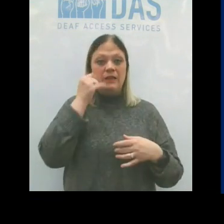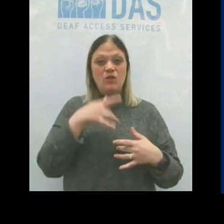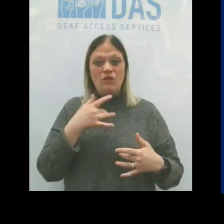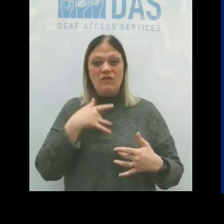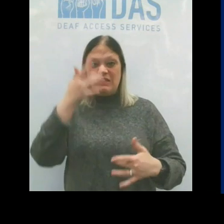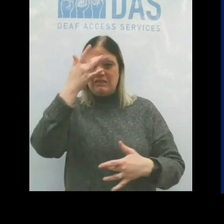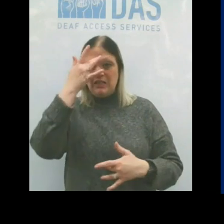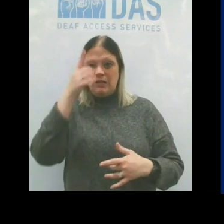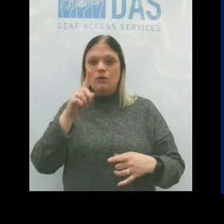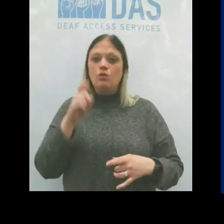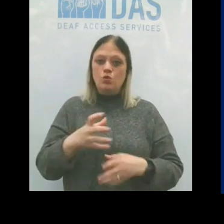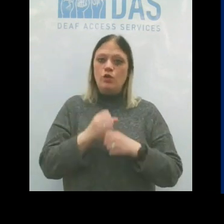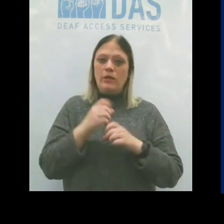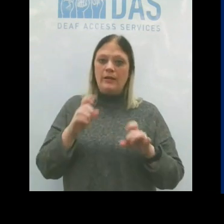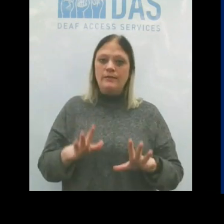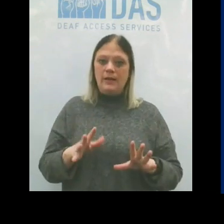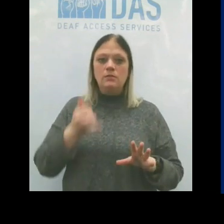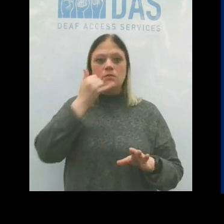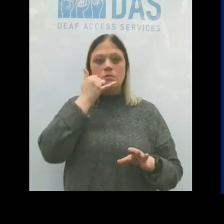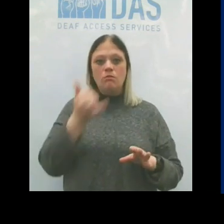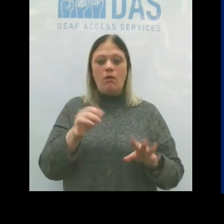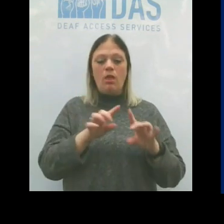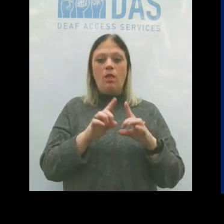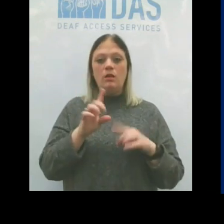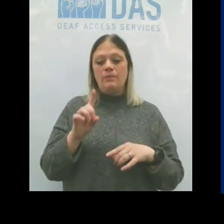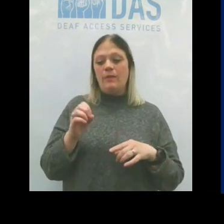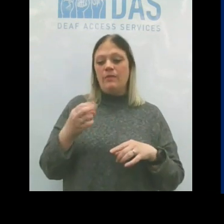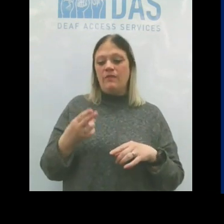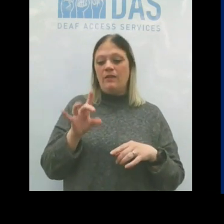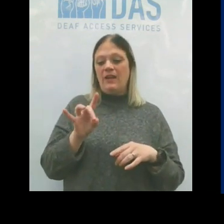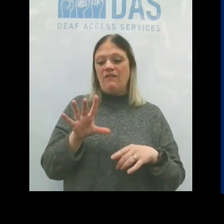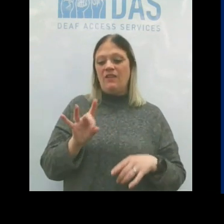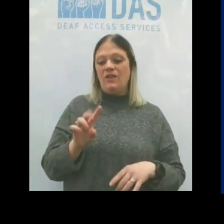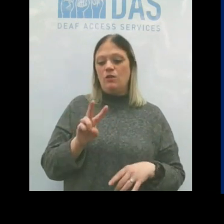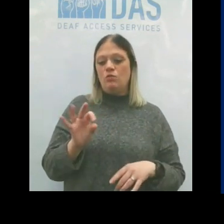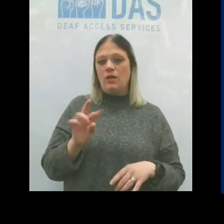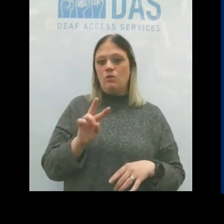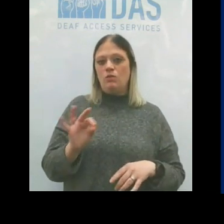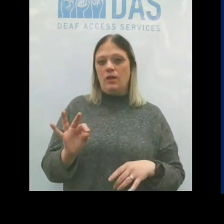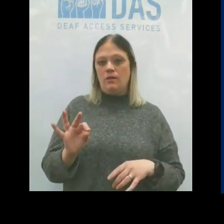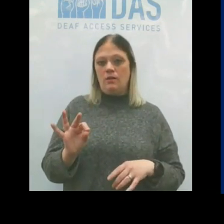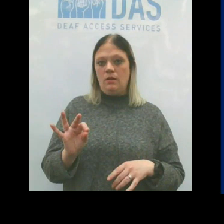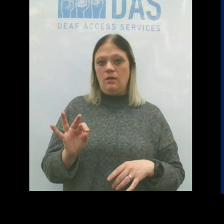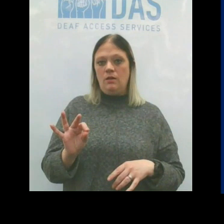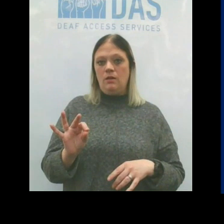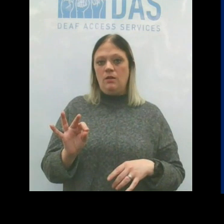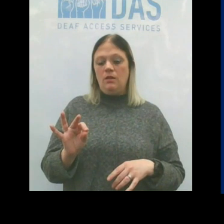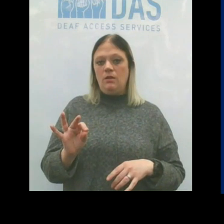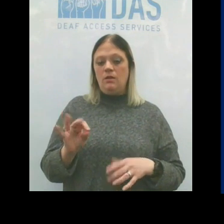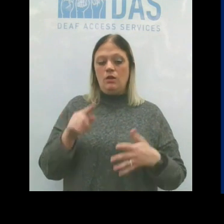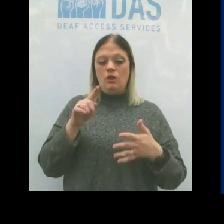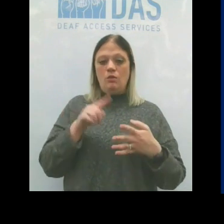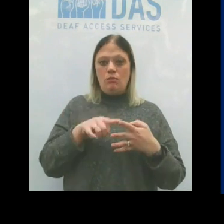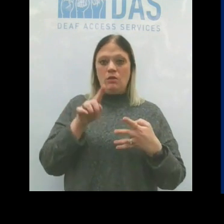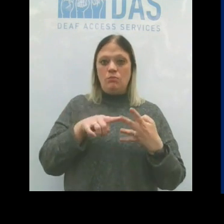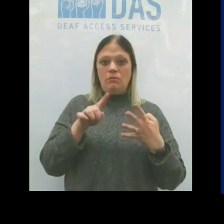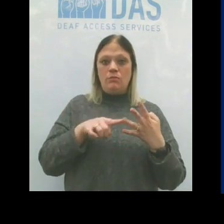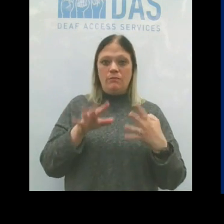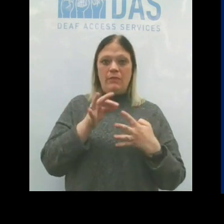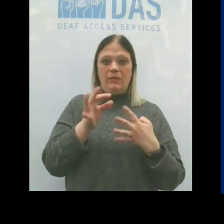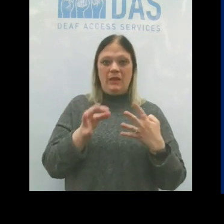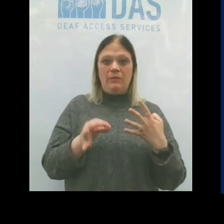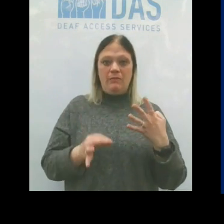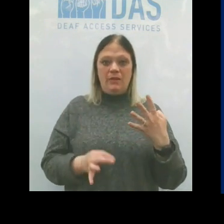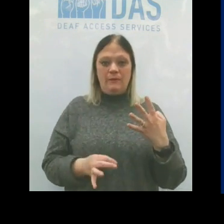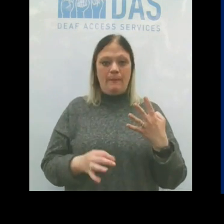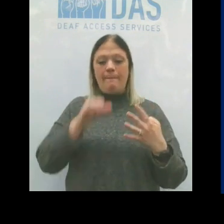should get tested. You can call our Department of Health at 858-2929 and push the right option depending whether you have a doctor or not.